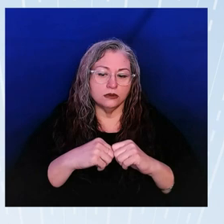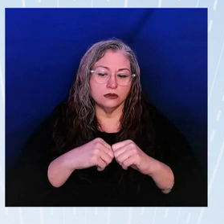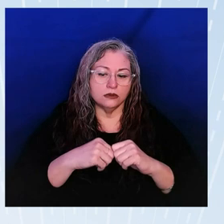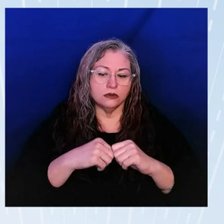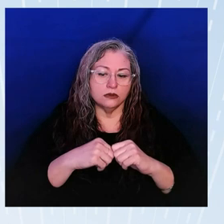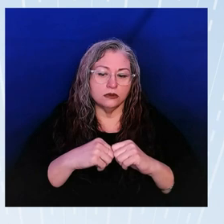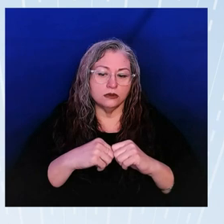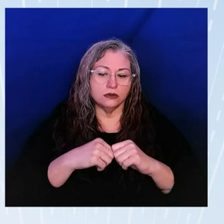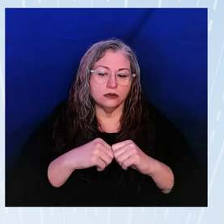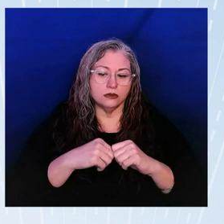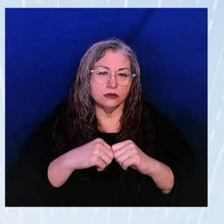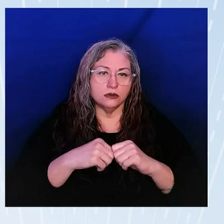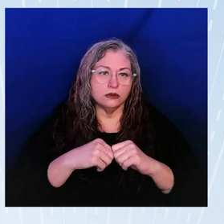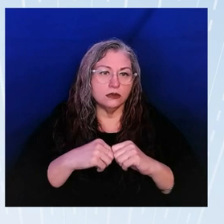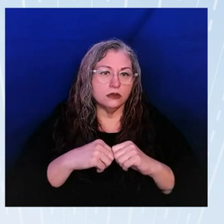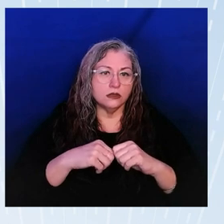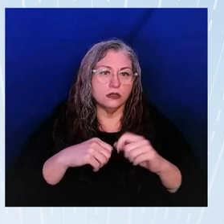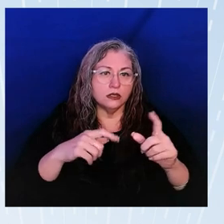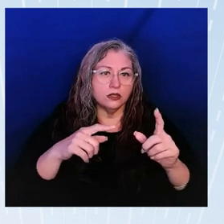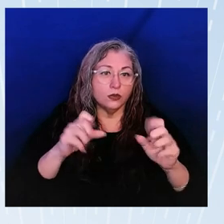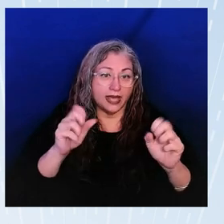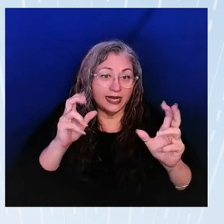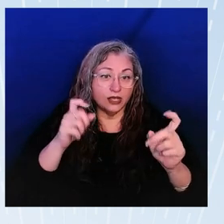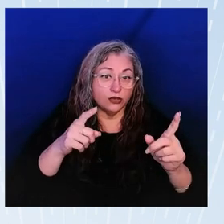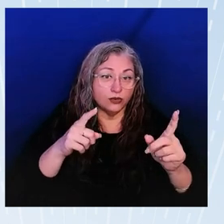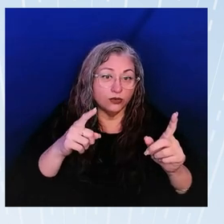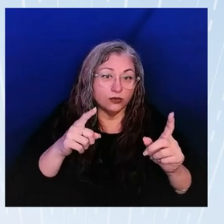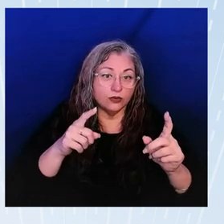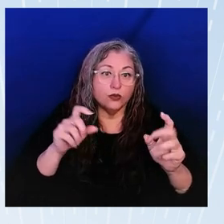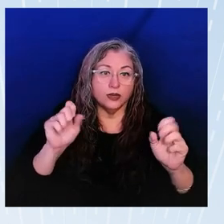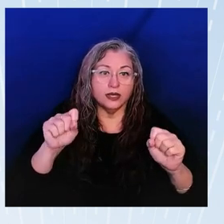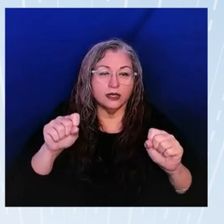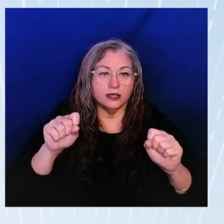Yes. Can you all hear me? We can hear you. We can hear you.